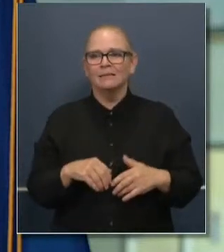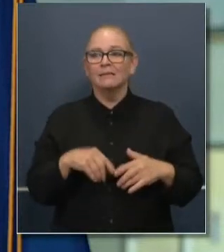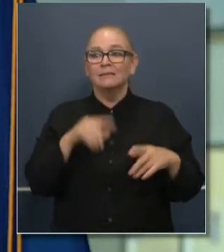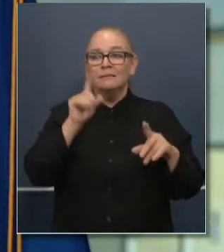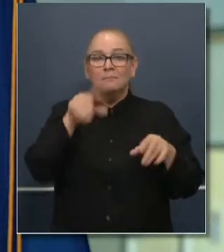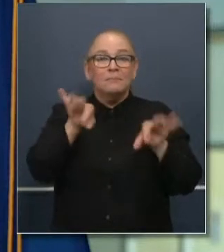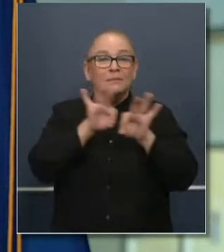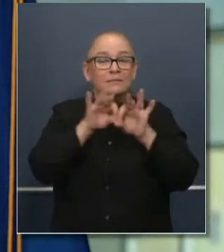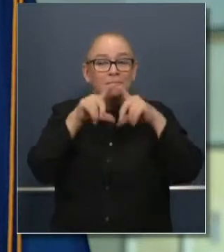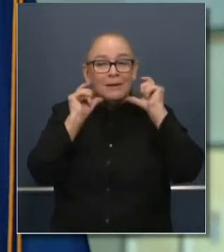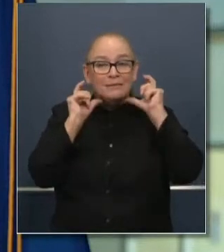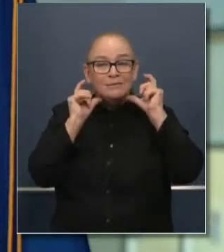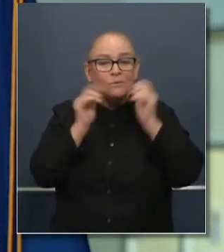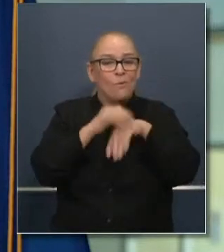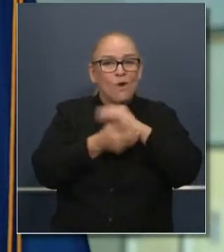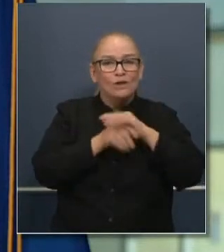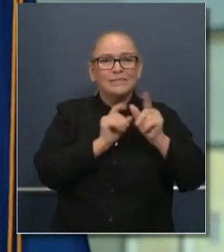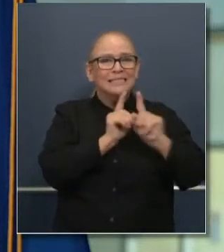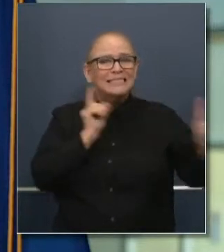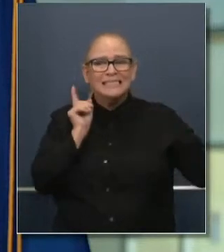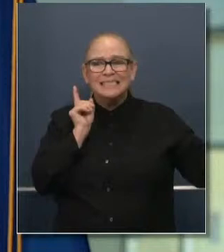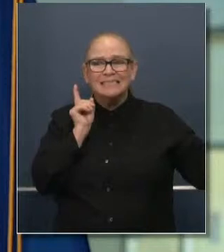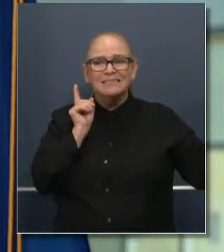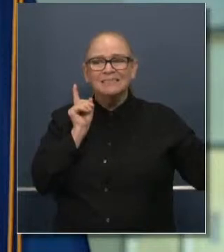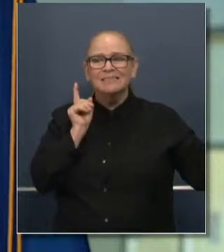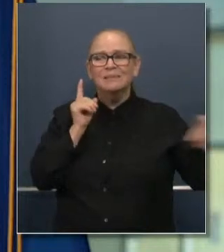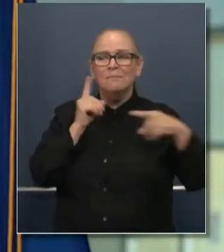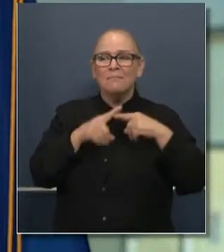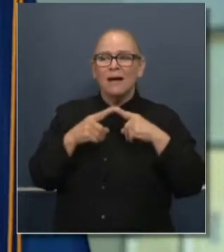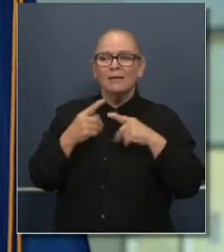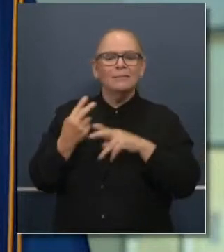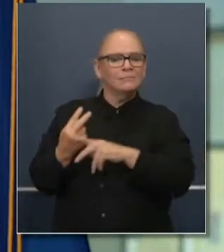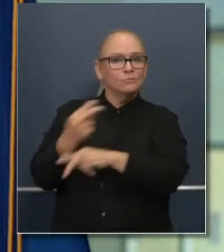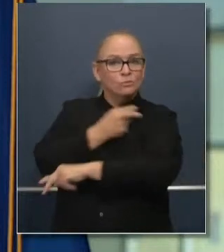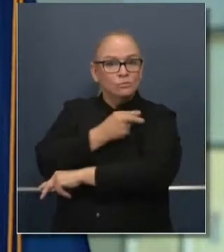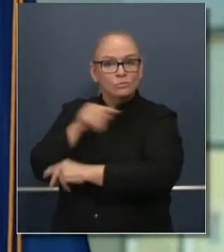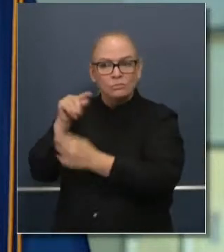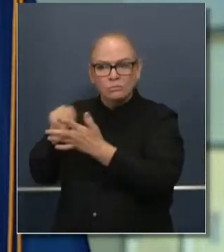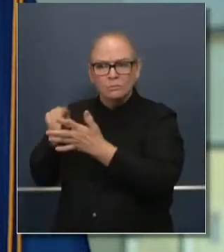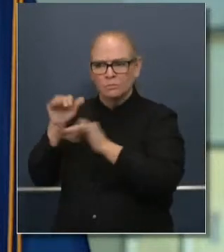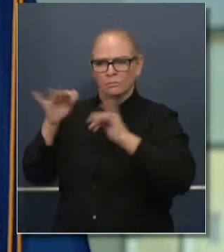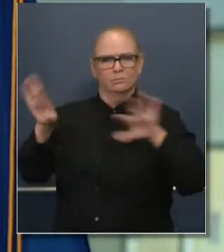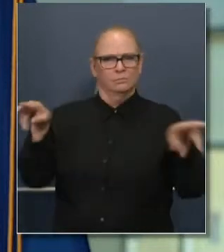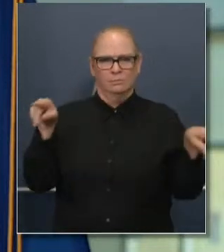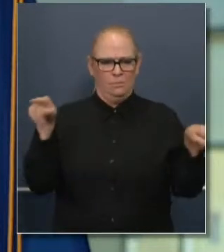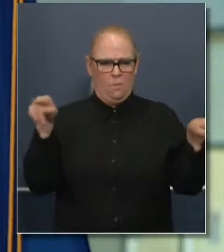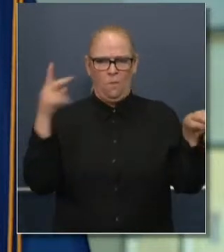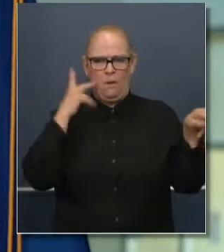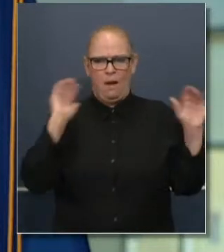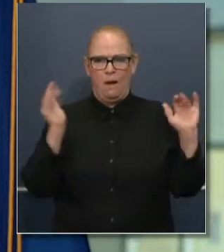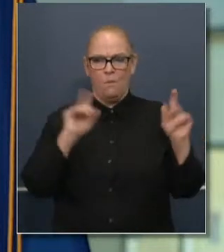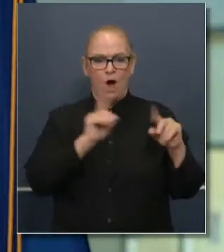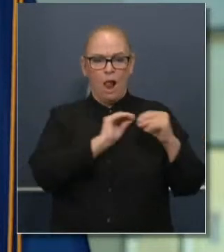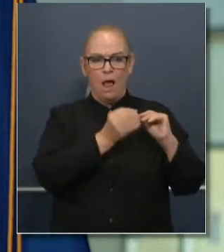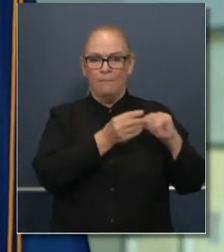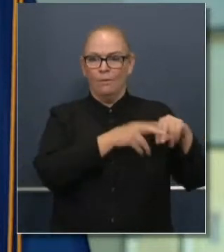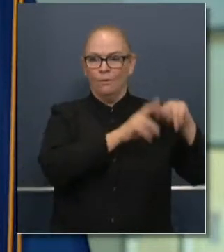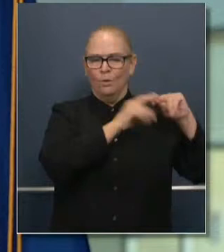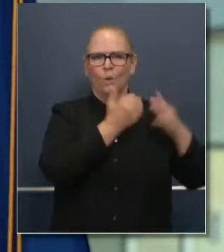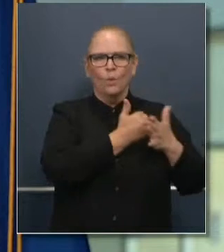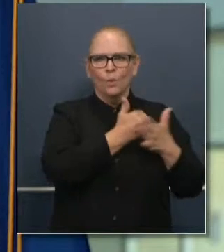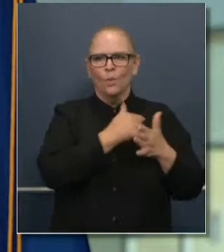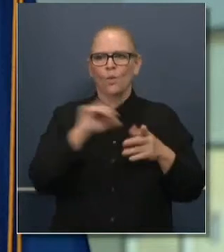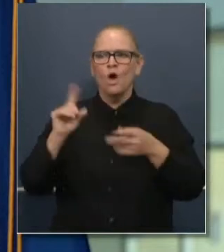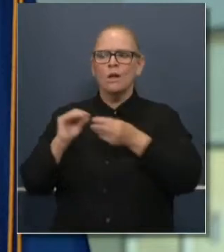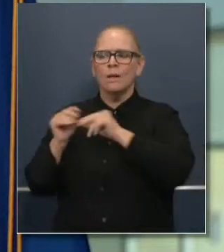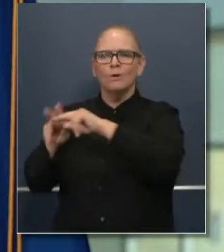that workforce so that we match them and we can begin to identify all new cases and support those so that they don't